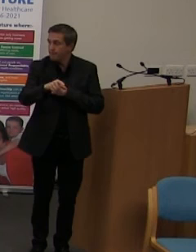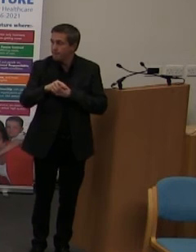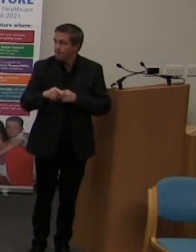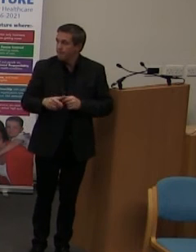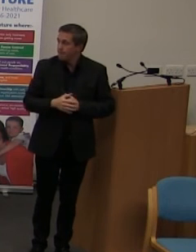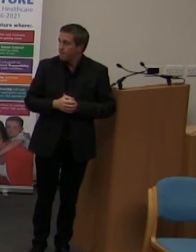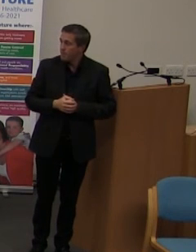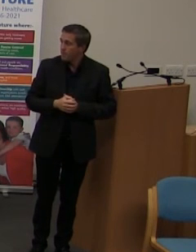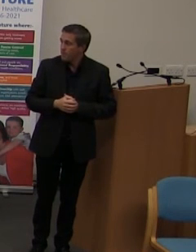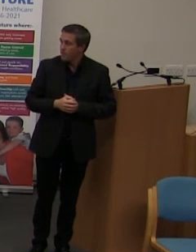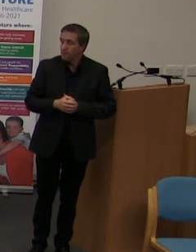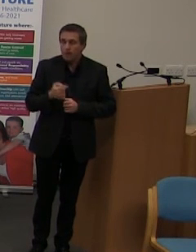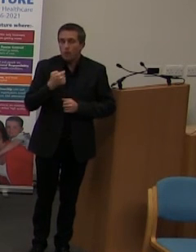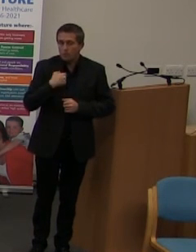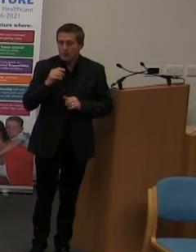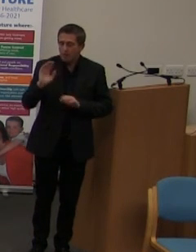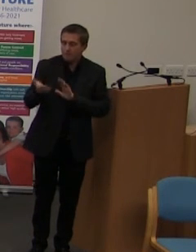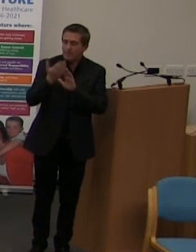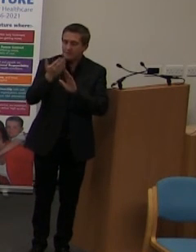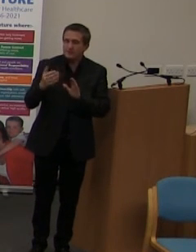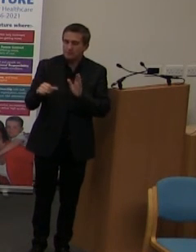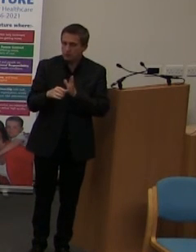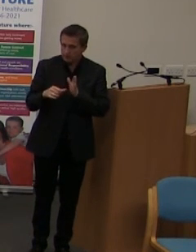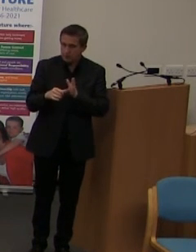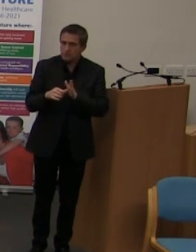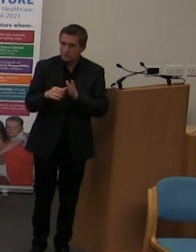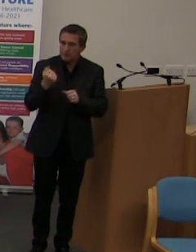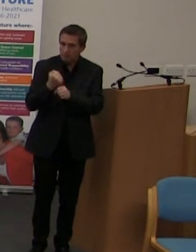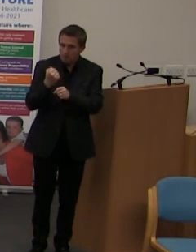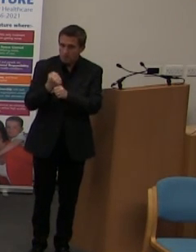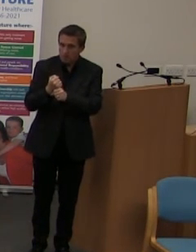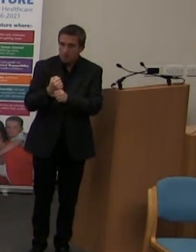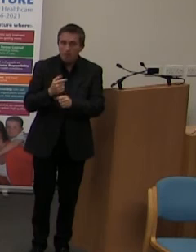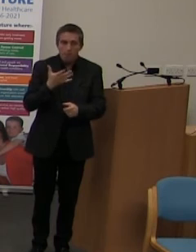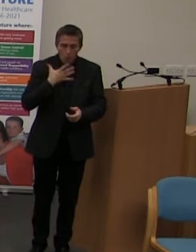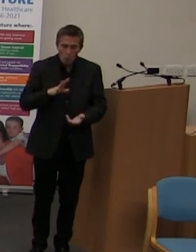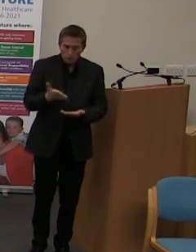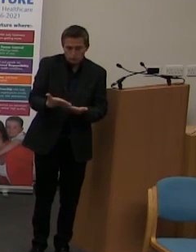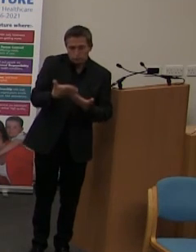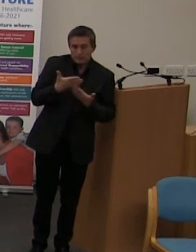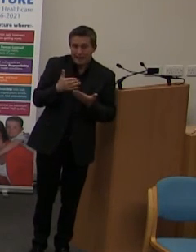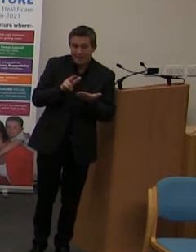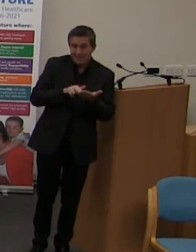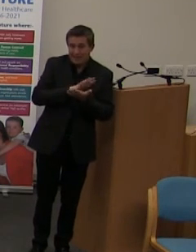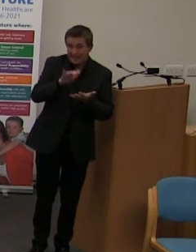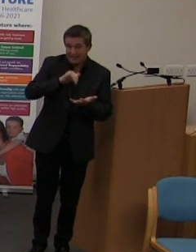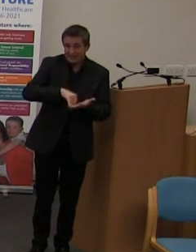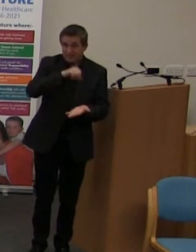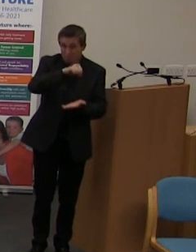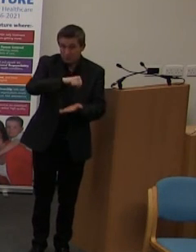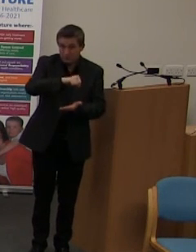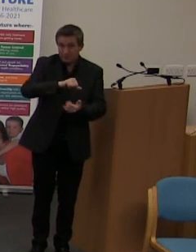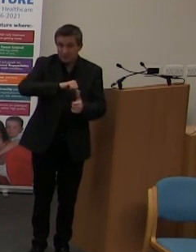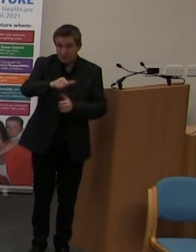and while we are facing these challenges as a government, we've tried to support and protect the NHS budget as best we can and provide